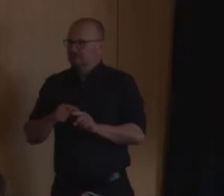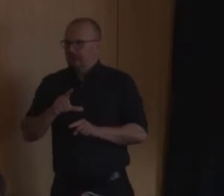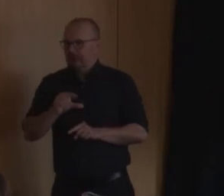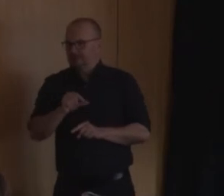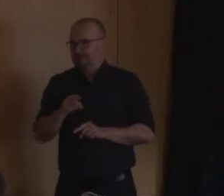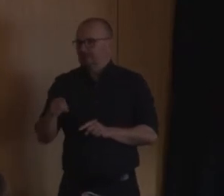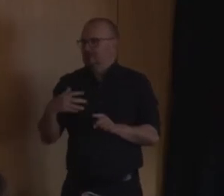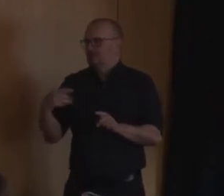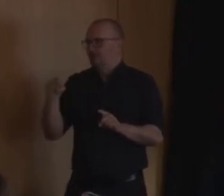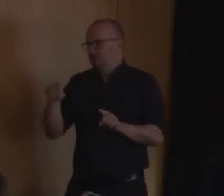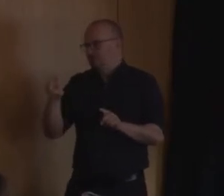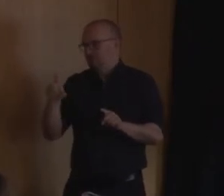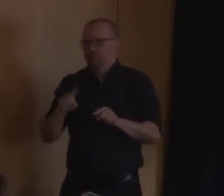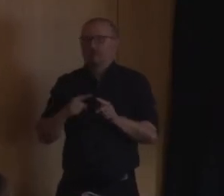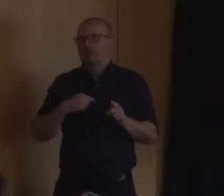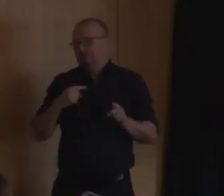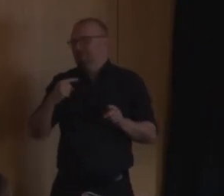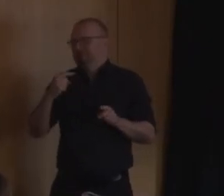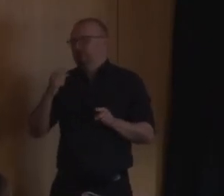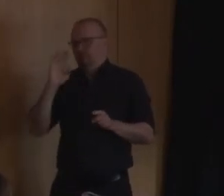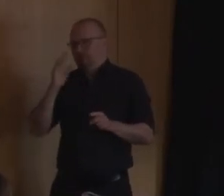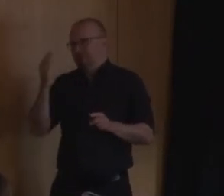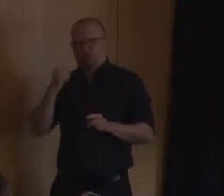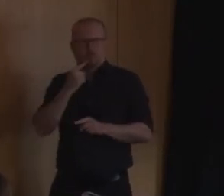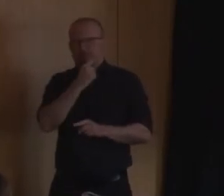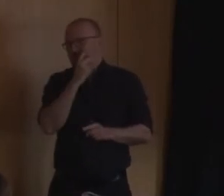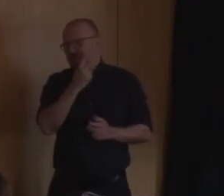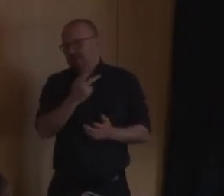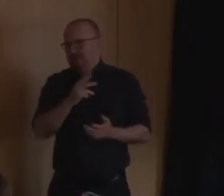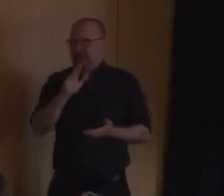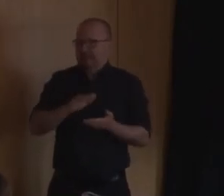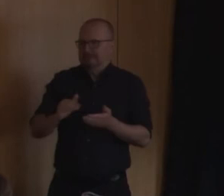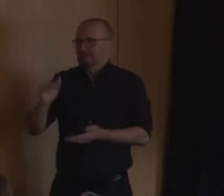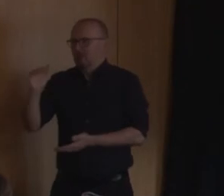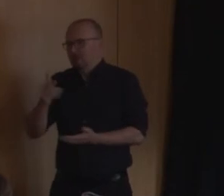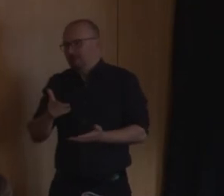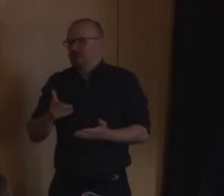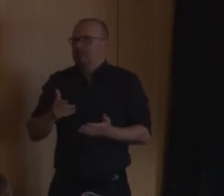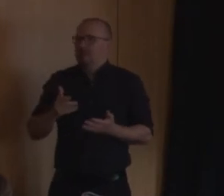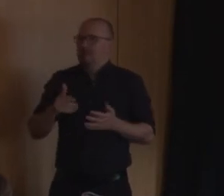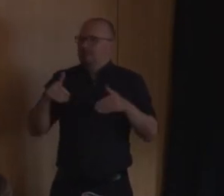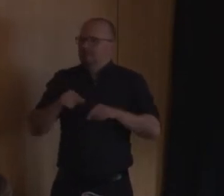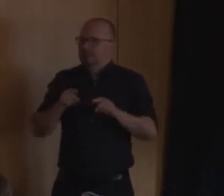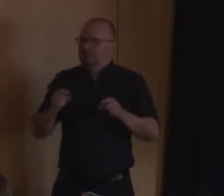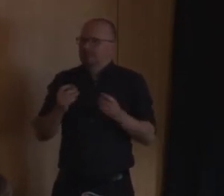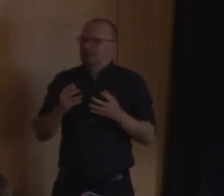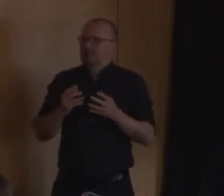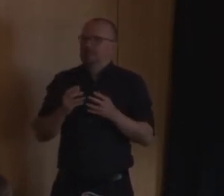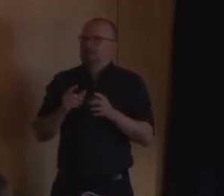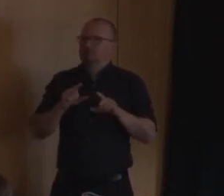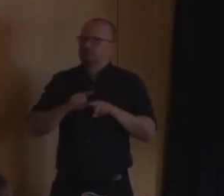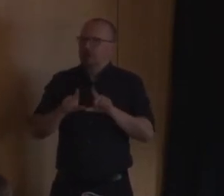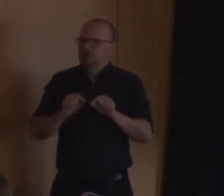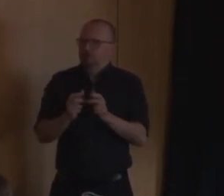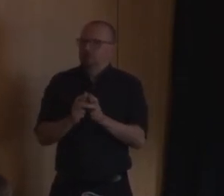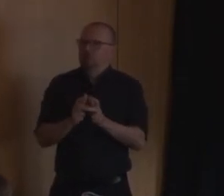today because of how we're inundated with information. Museums have a really bad habit of trying to do far too much to the point where it's